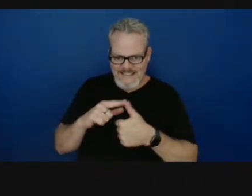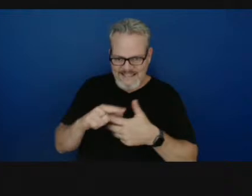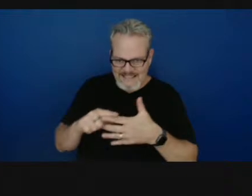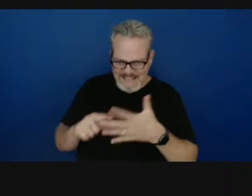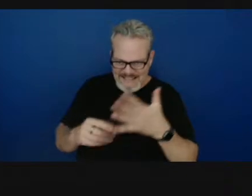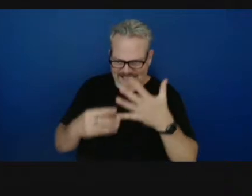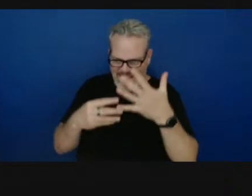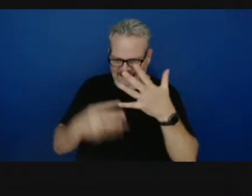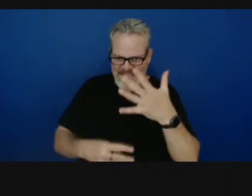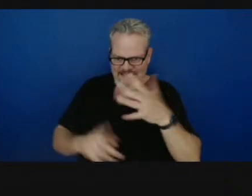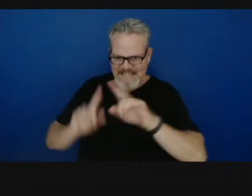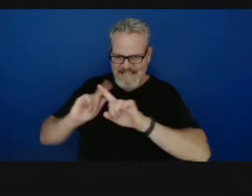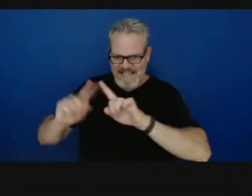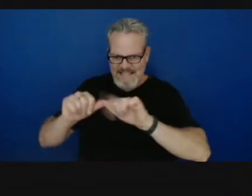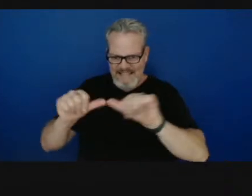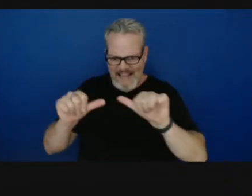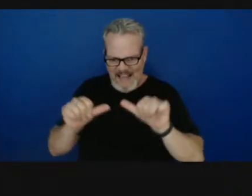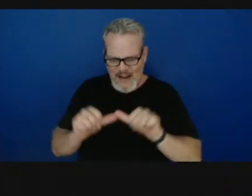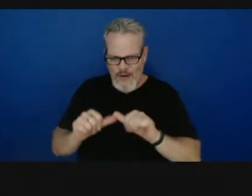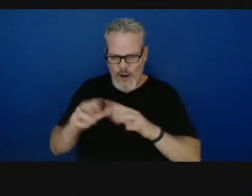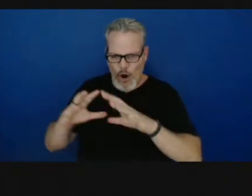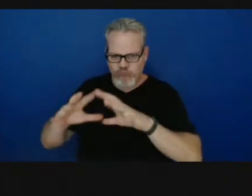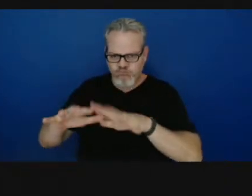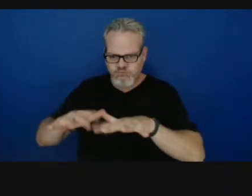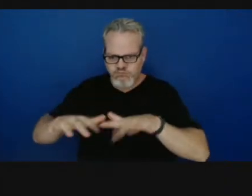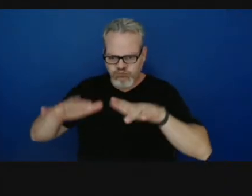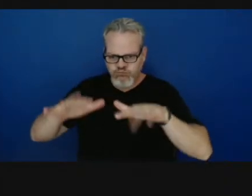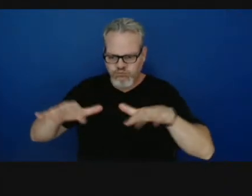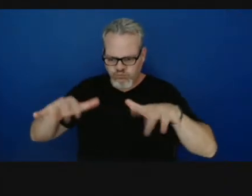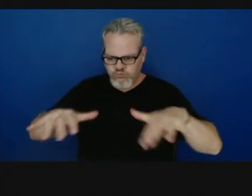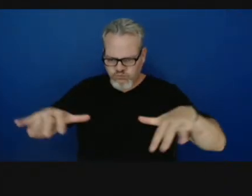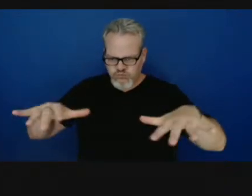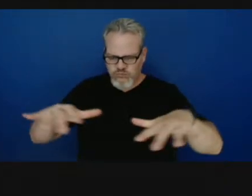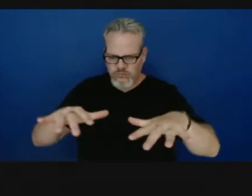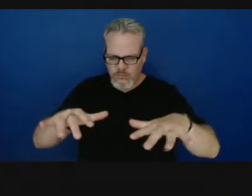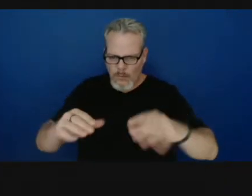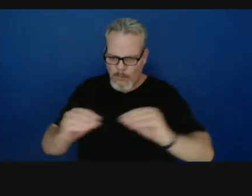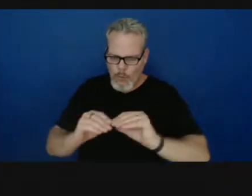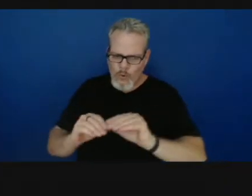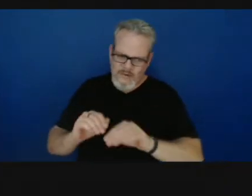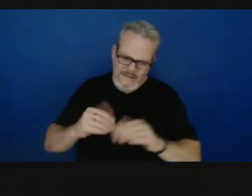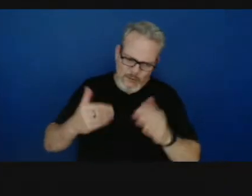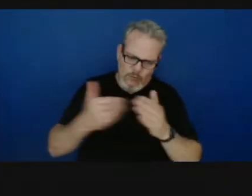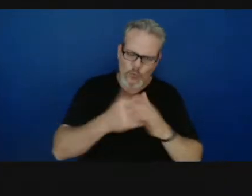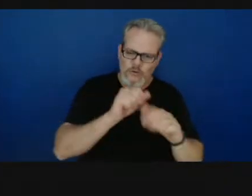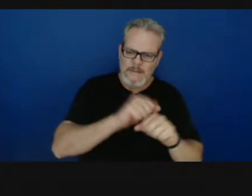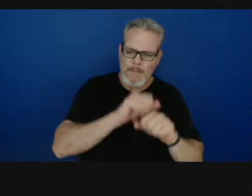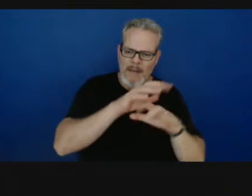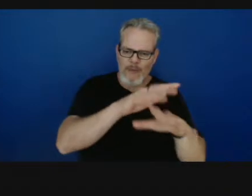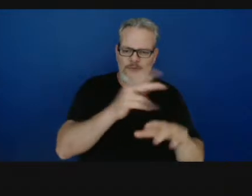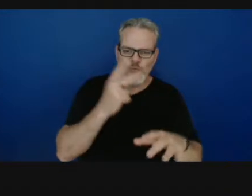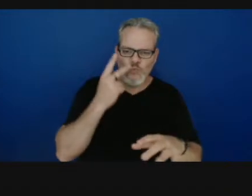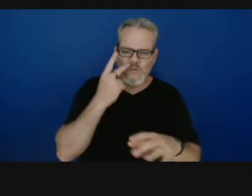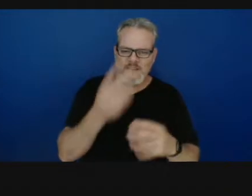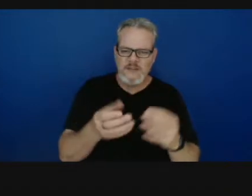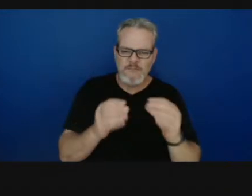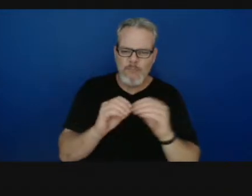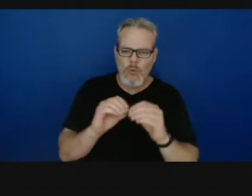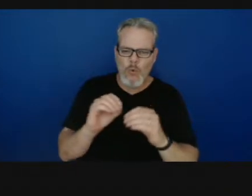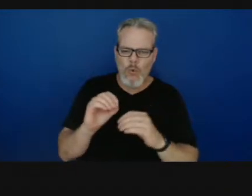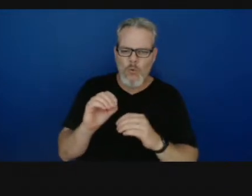lava that's occurring there. But also upslope of that, further Malka, in the braided section of the channel, we see that there's overflows occurring there